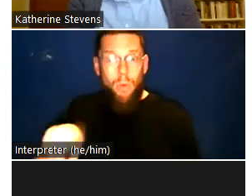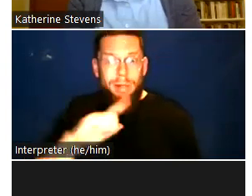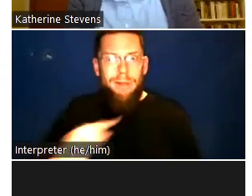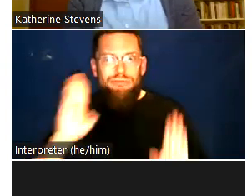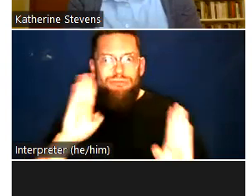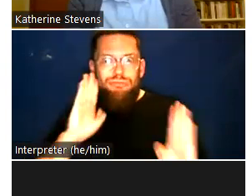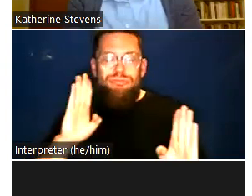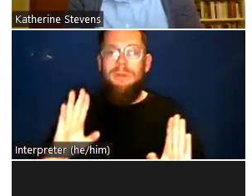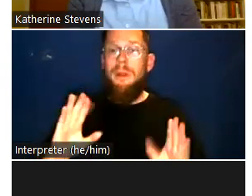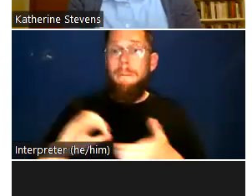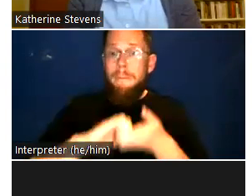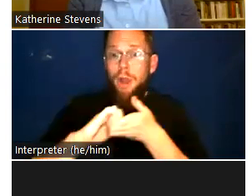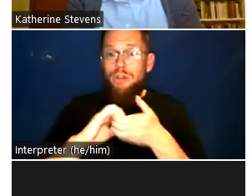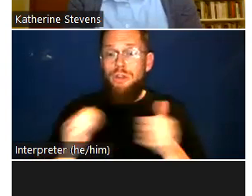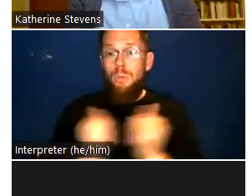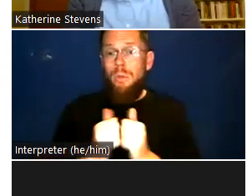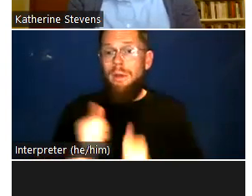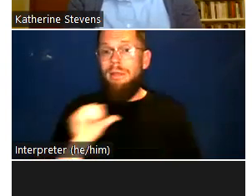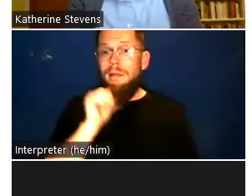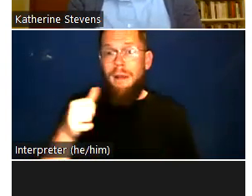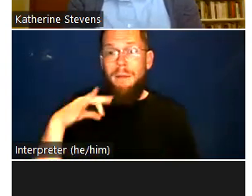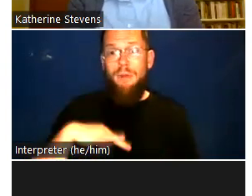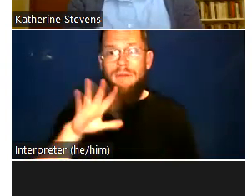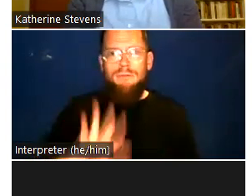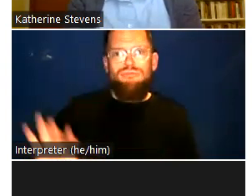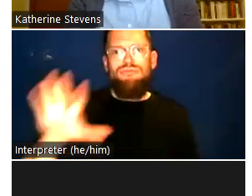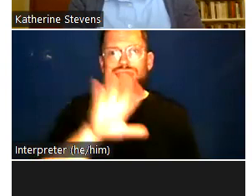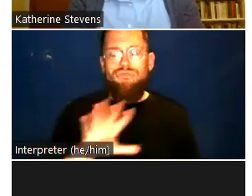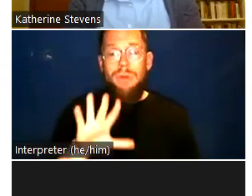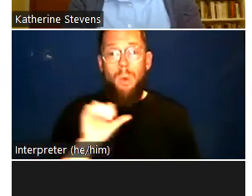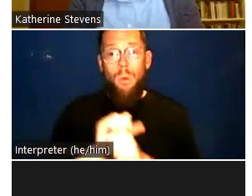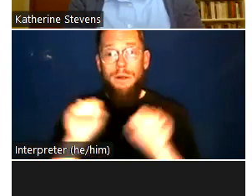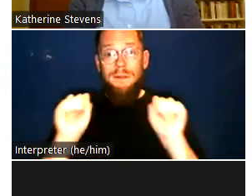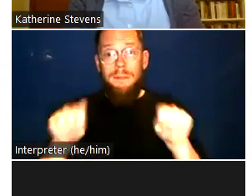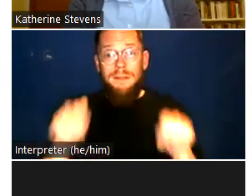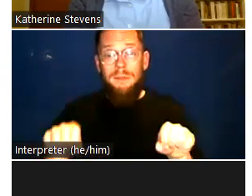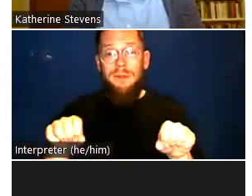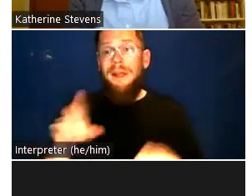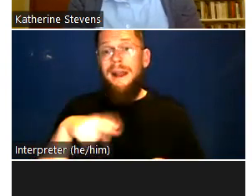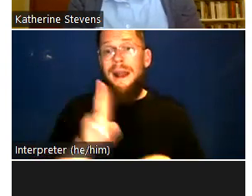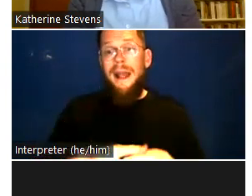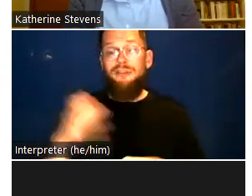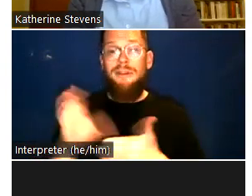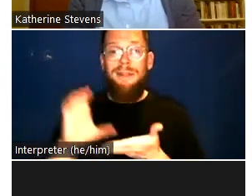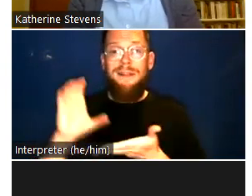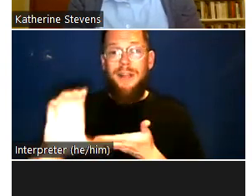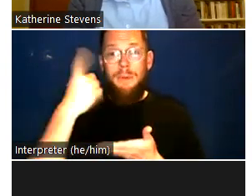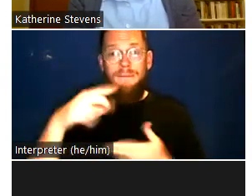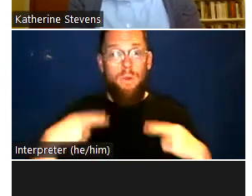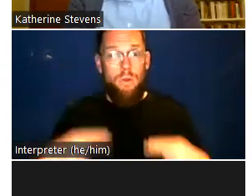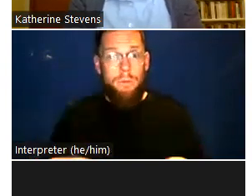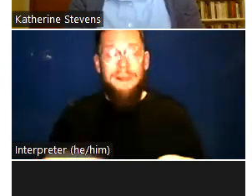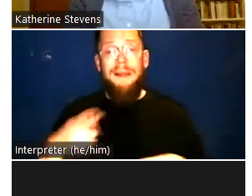with nonprofits around Massachusetts. Our work is made possible by the National Endowment for the Humanities, the Mass Cultural